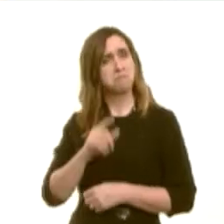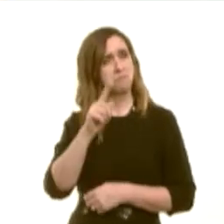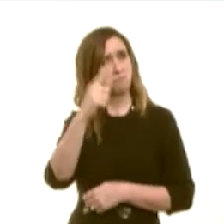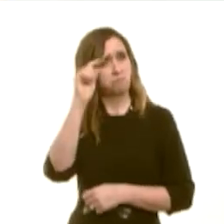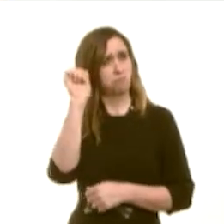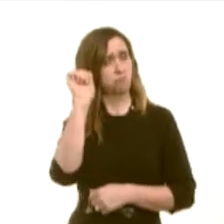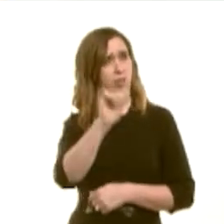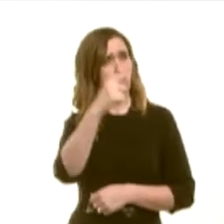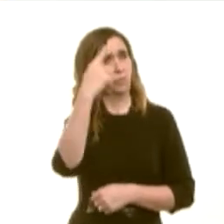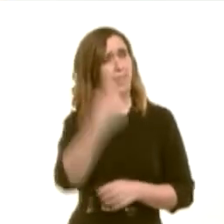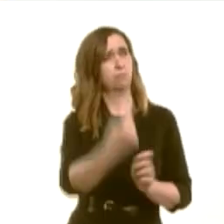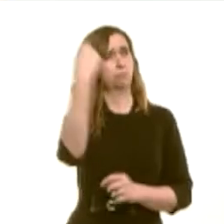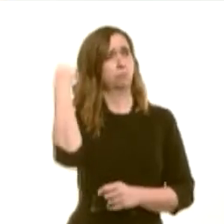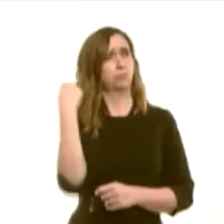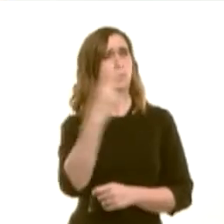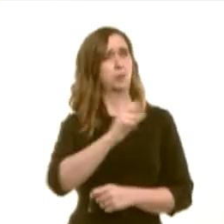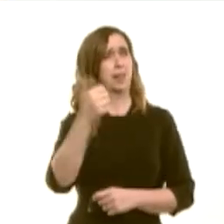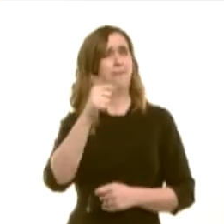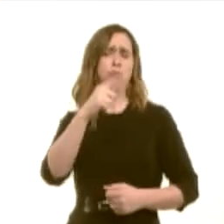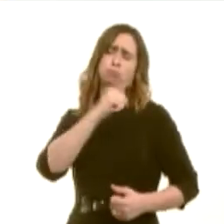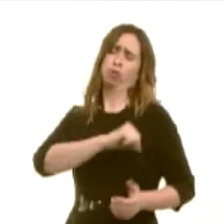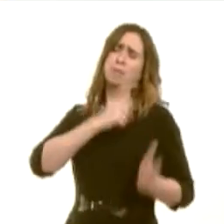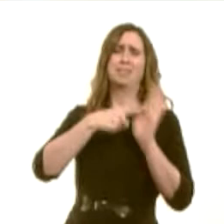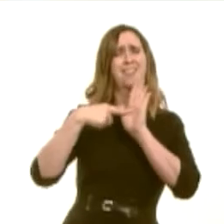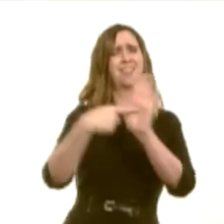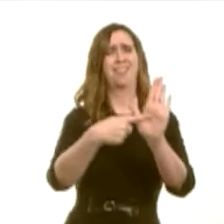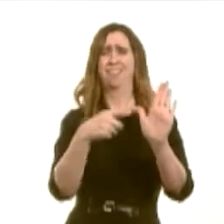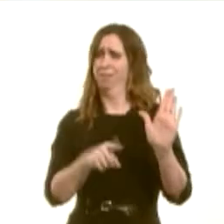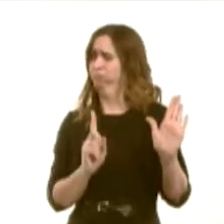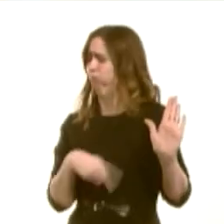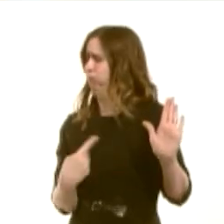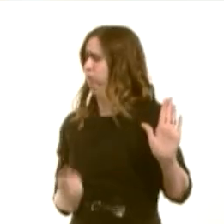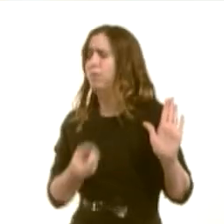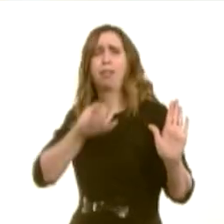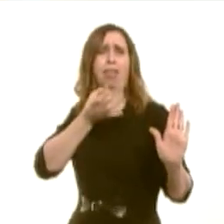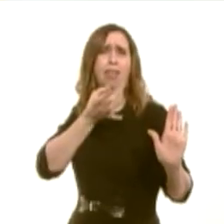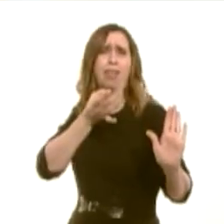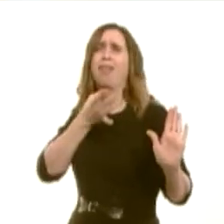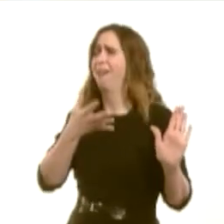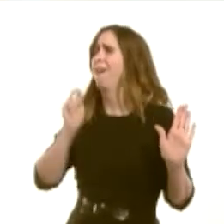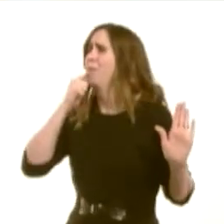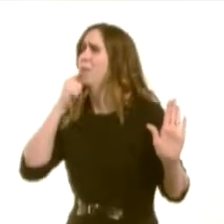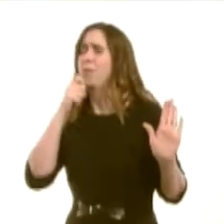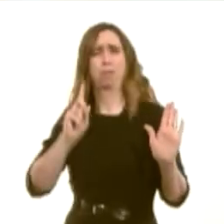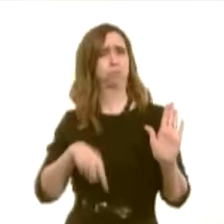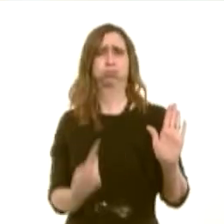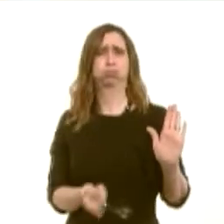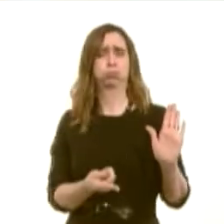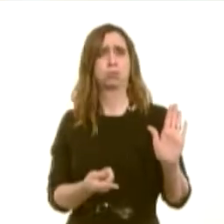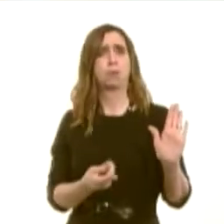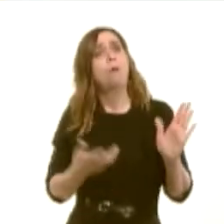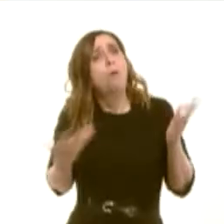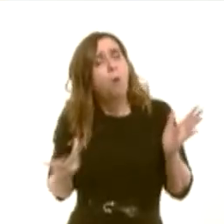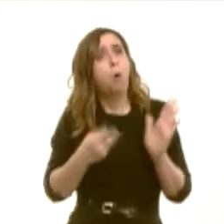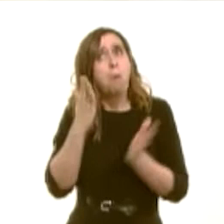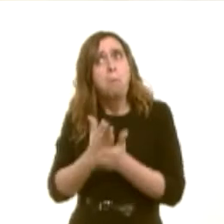pre-election promise back in 2011 was just an undeliverable gimmick, or how long it will take to fulfill